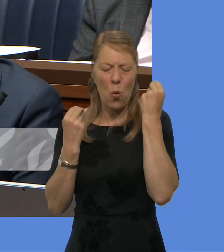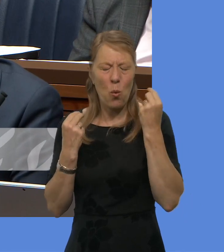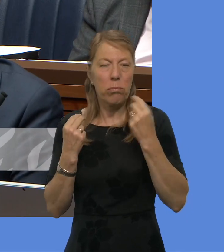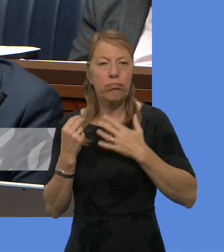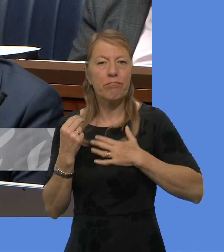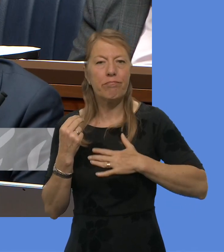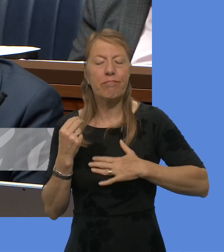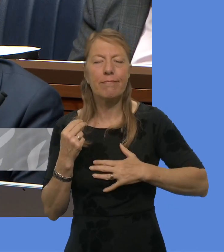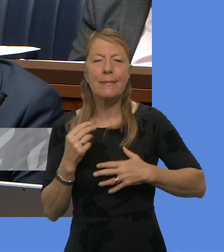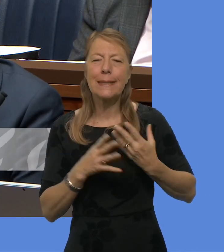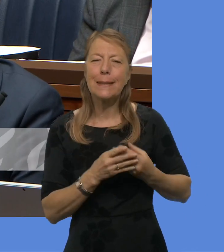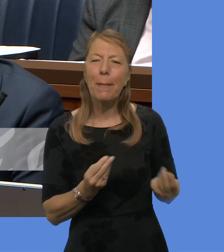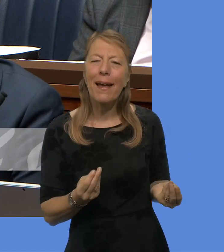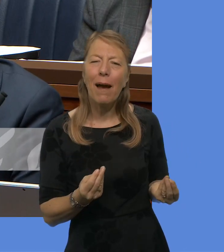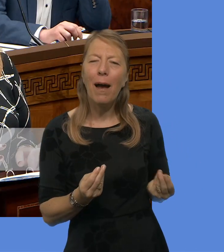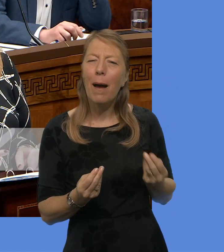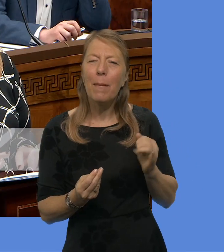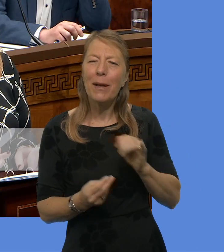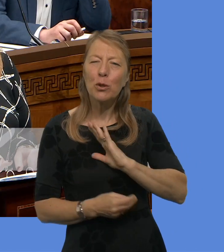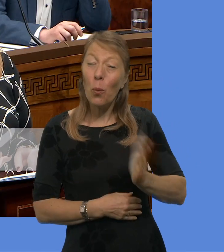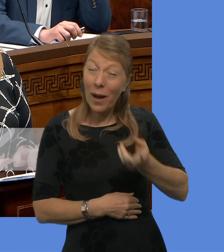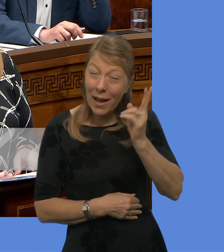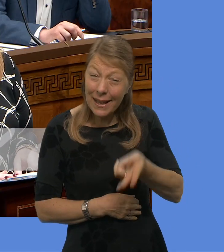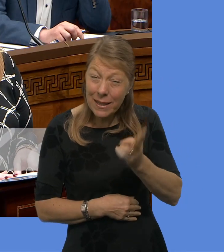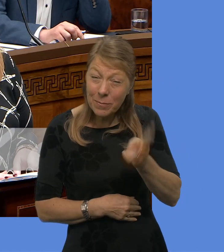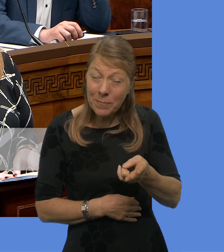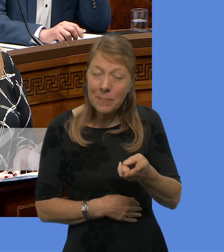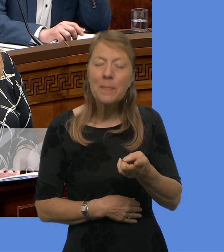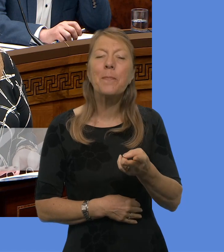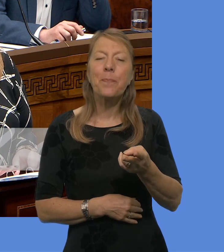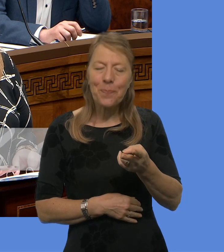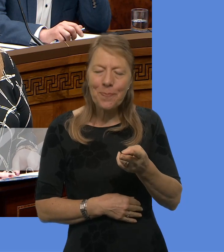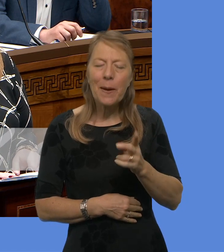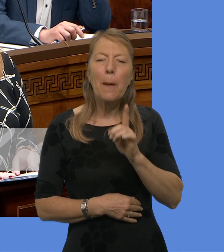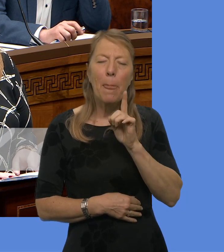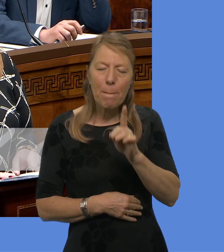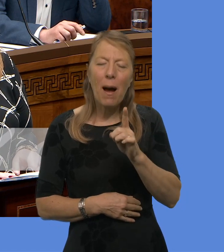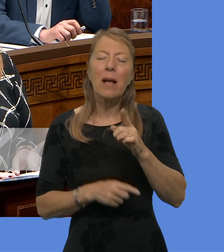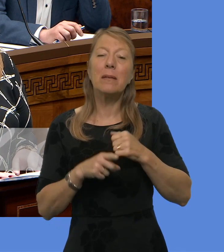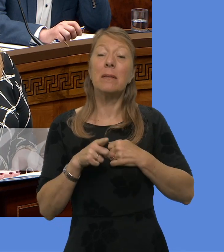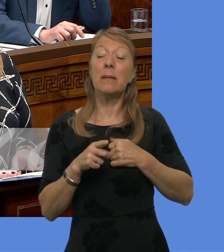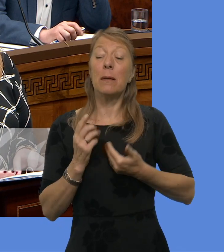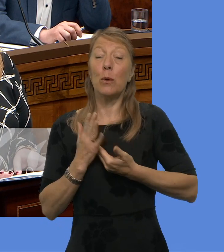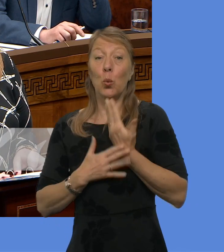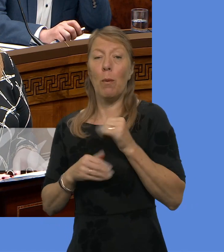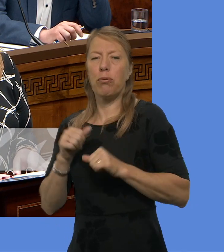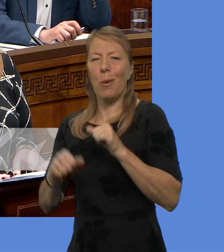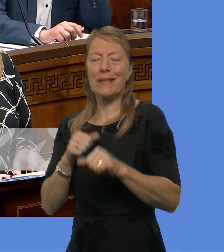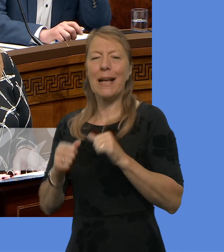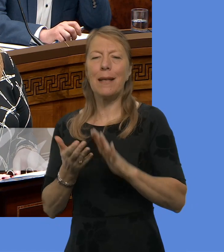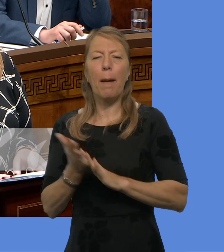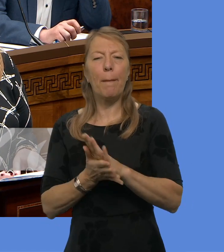by going through an administrative process. This means that the convictions will be expunged by a process that will be underpinned by